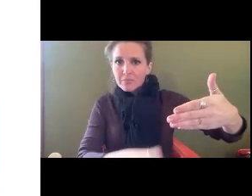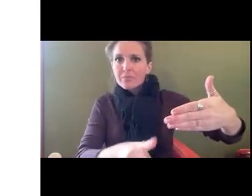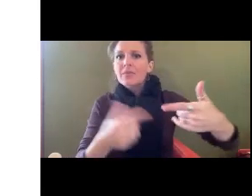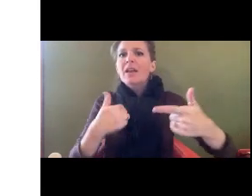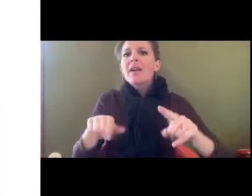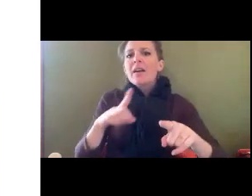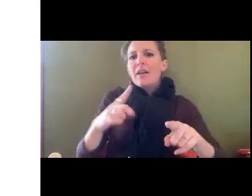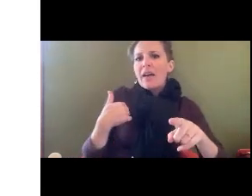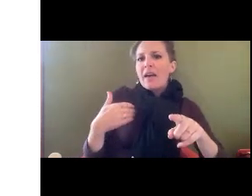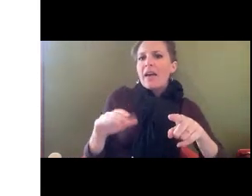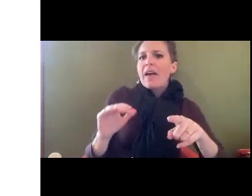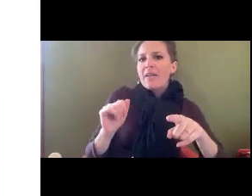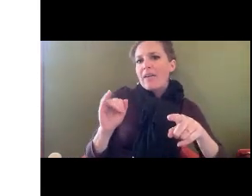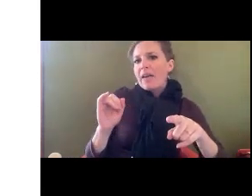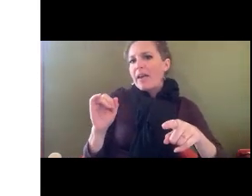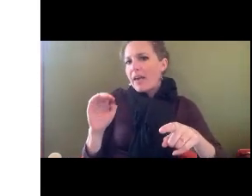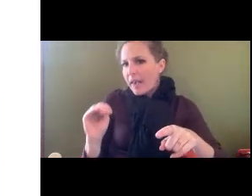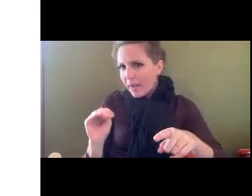that USDA